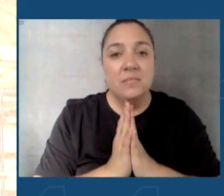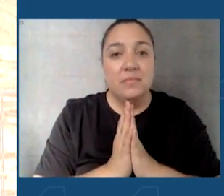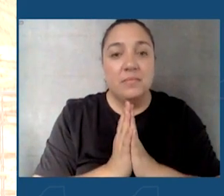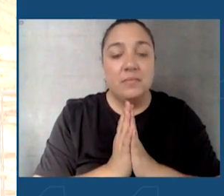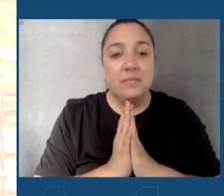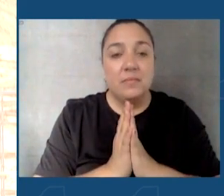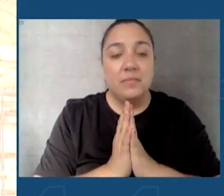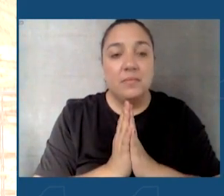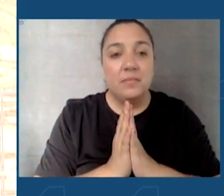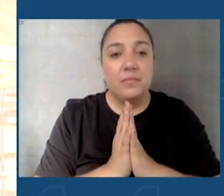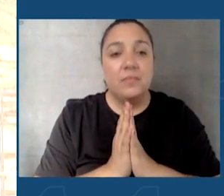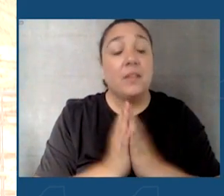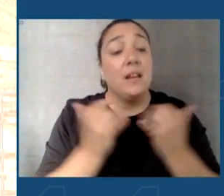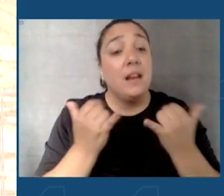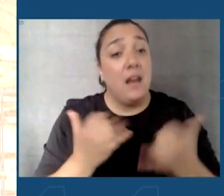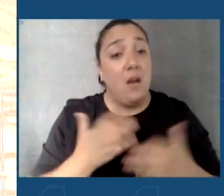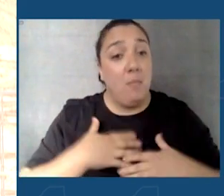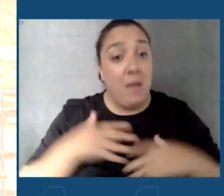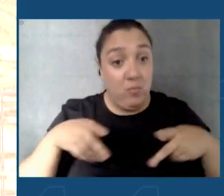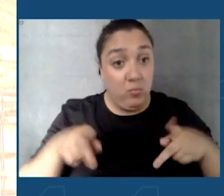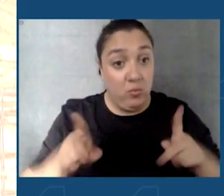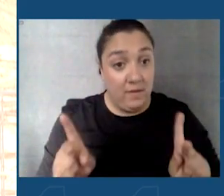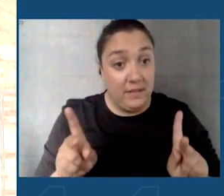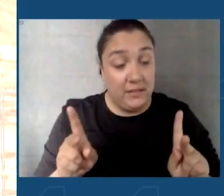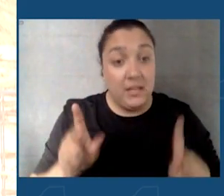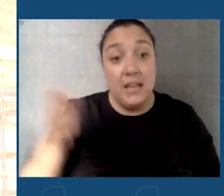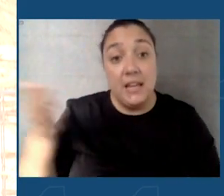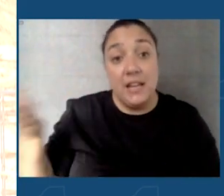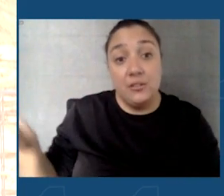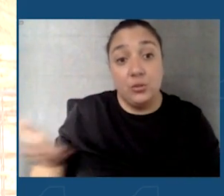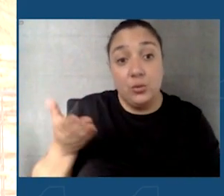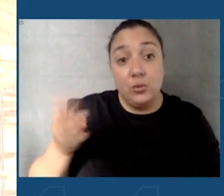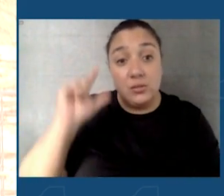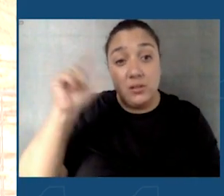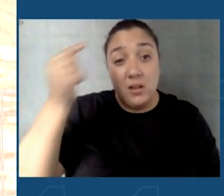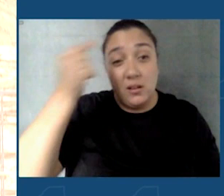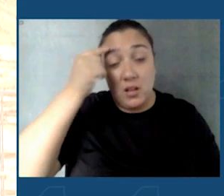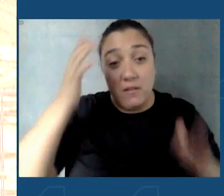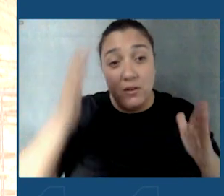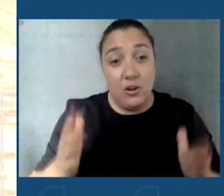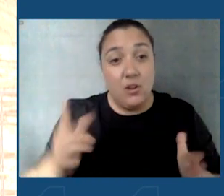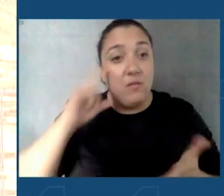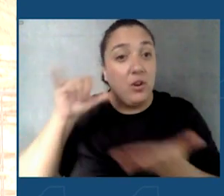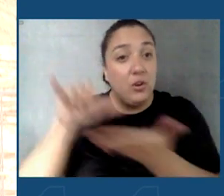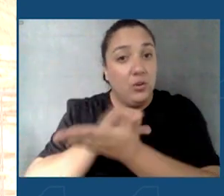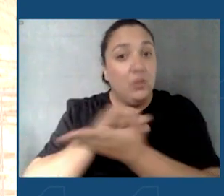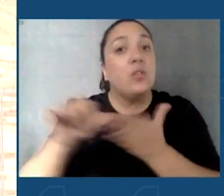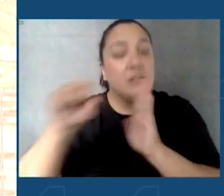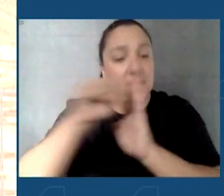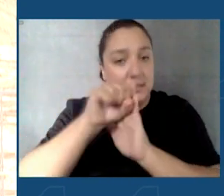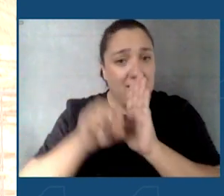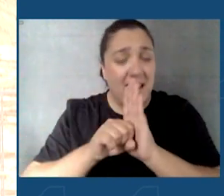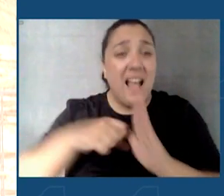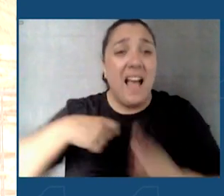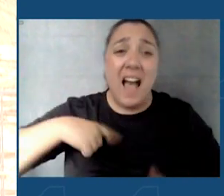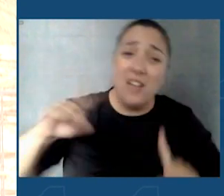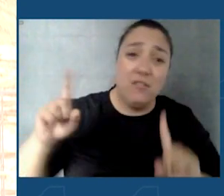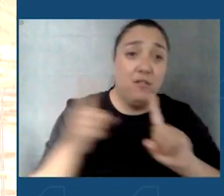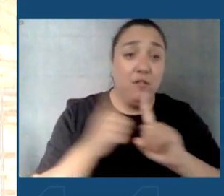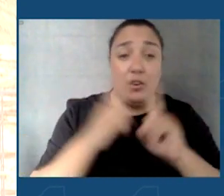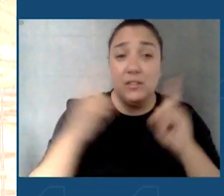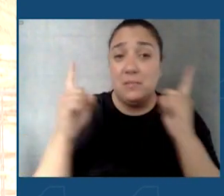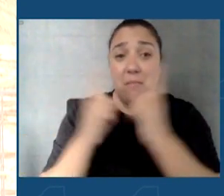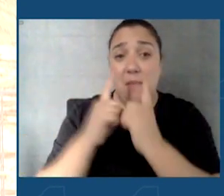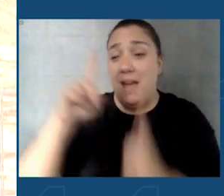it's my privilege to introduce the governor of the great state of New York. I first met Kathy Hochul when I had the